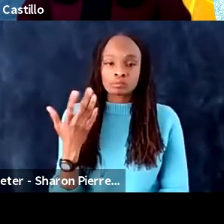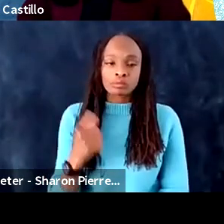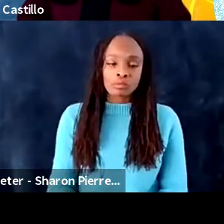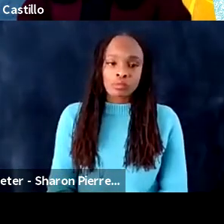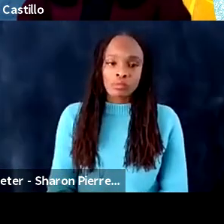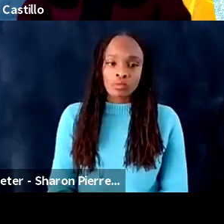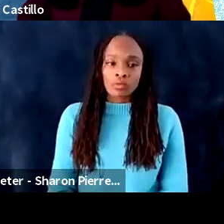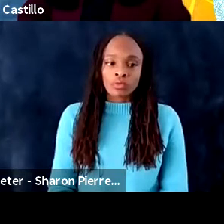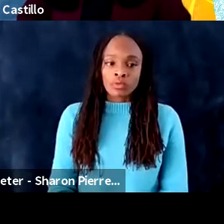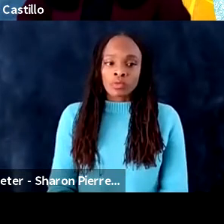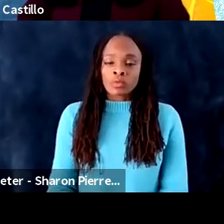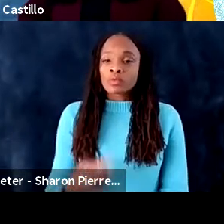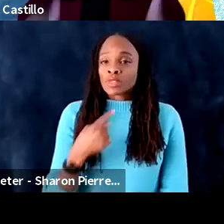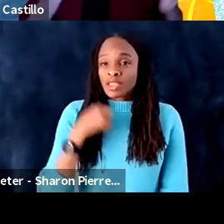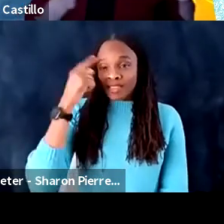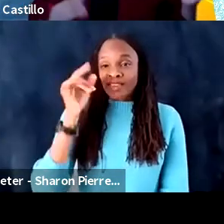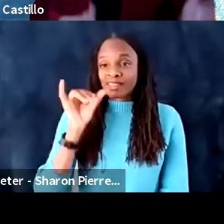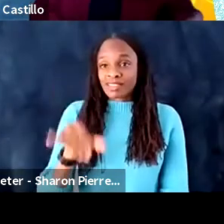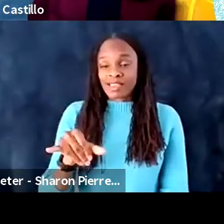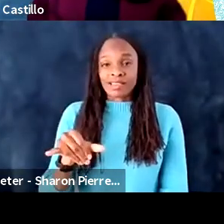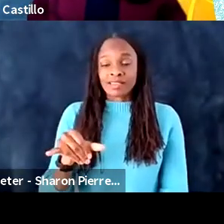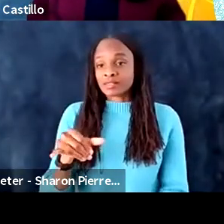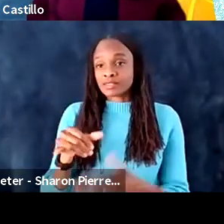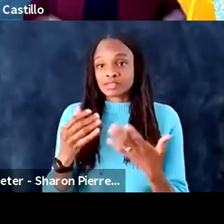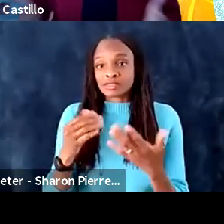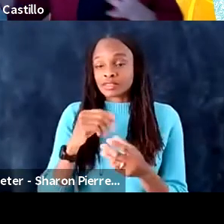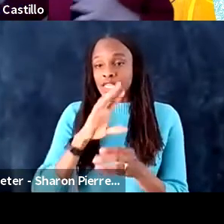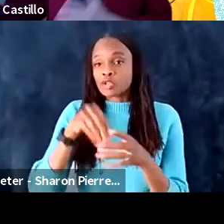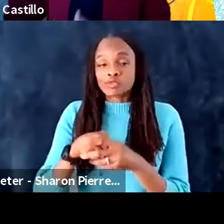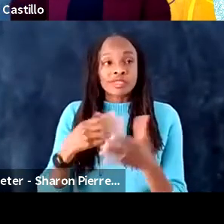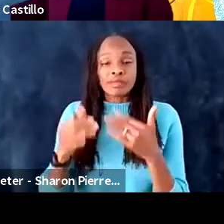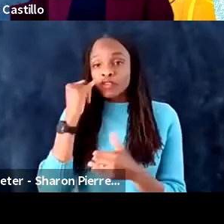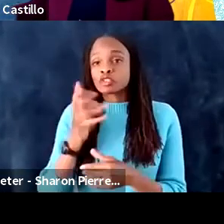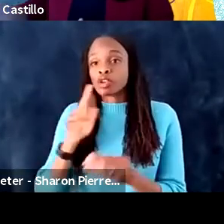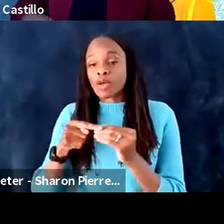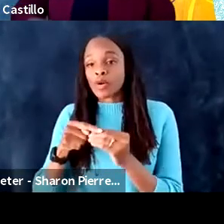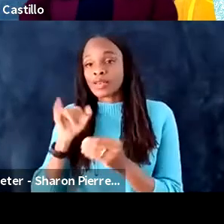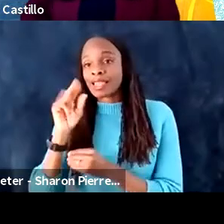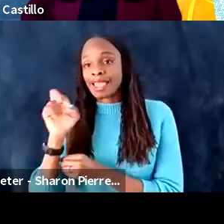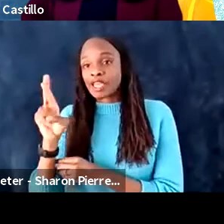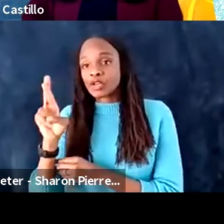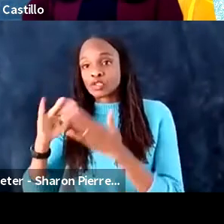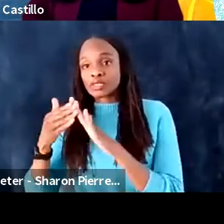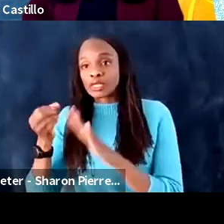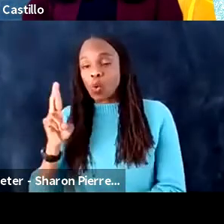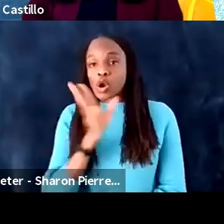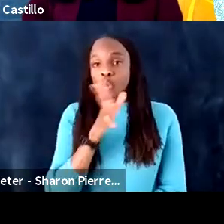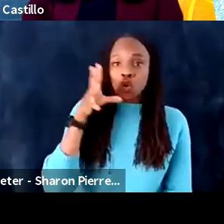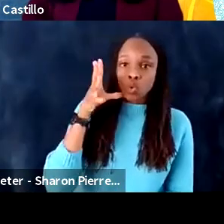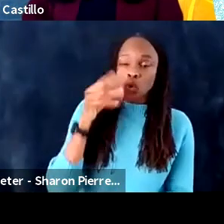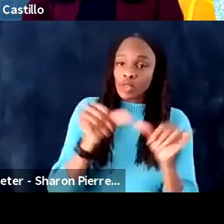and that I think goes across, you know, whether you're talking about inner city or rural areas where, you